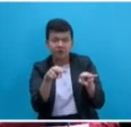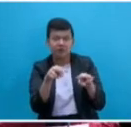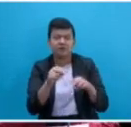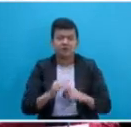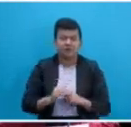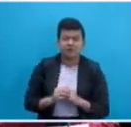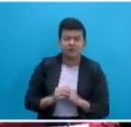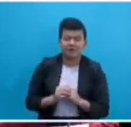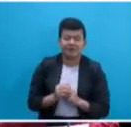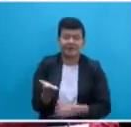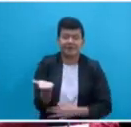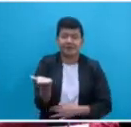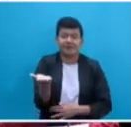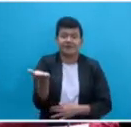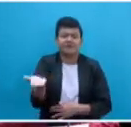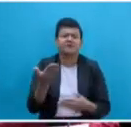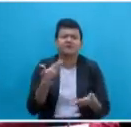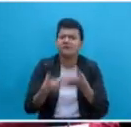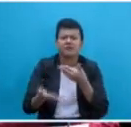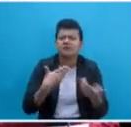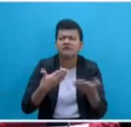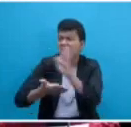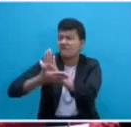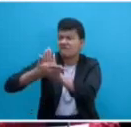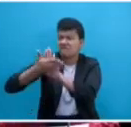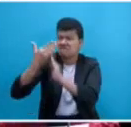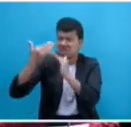matter how grand sounding our own people,